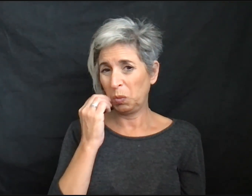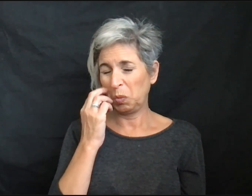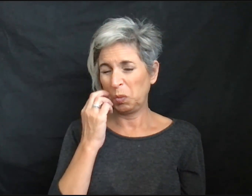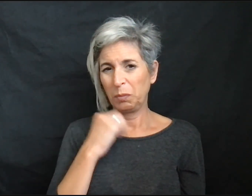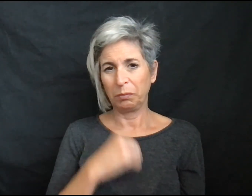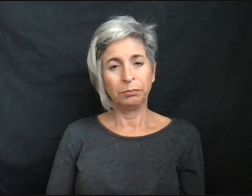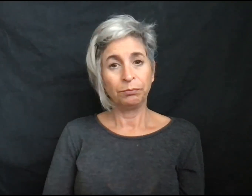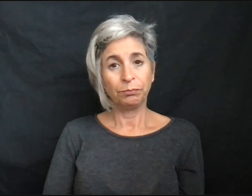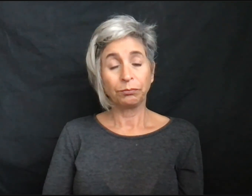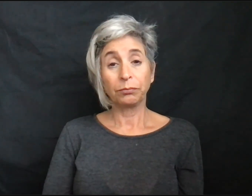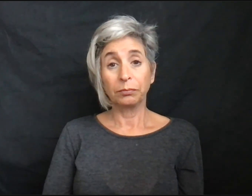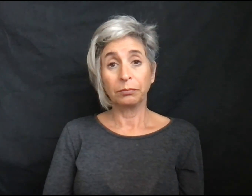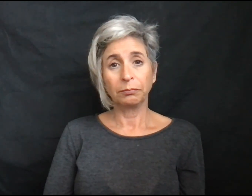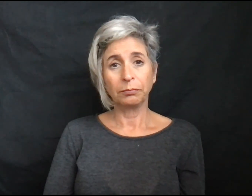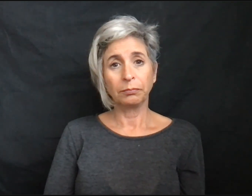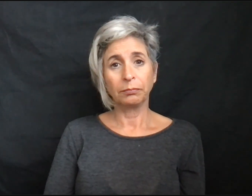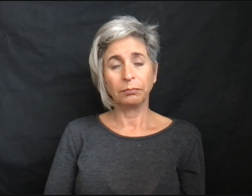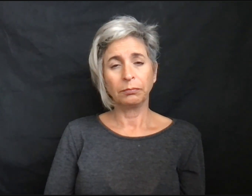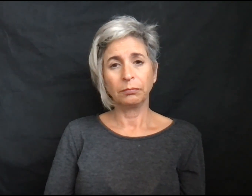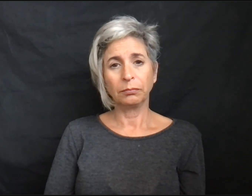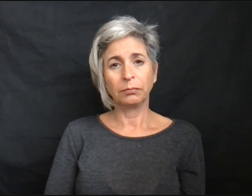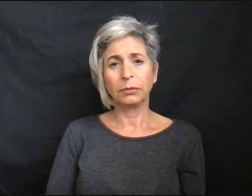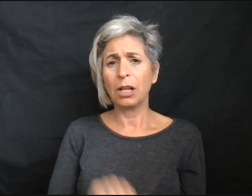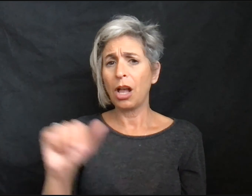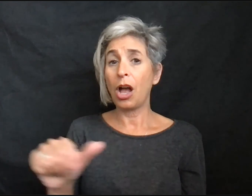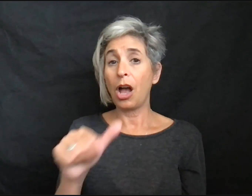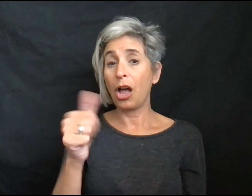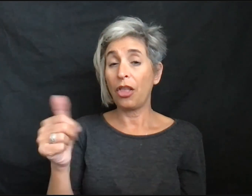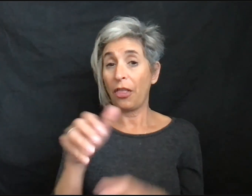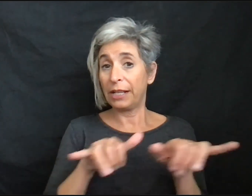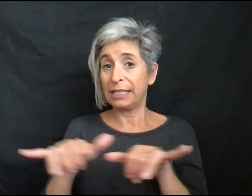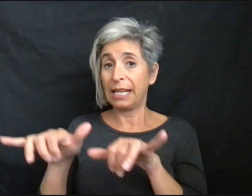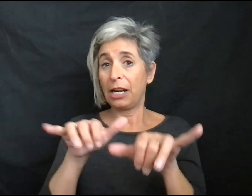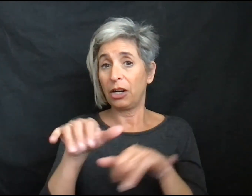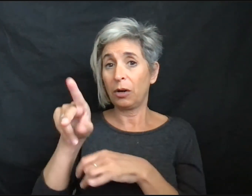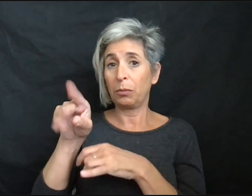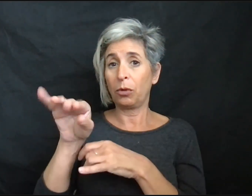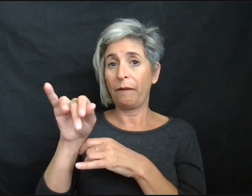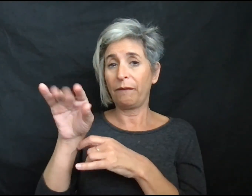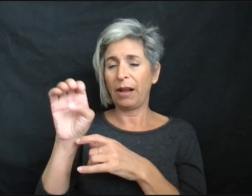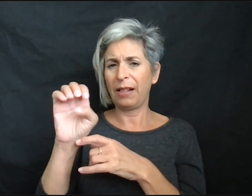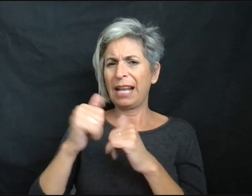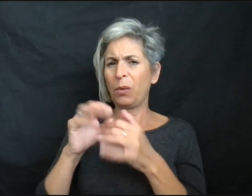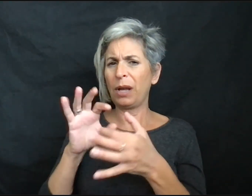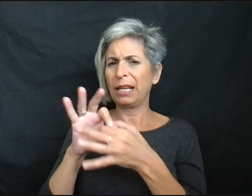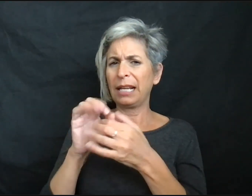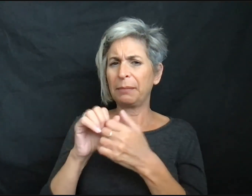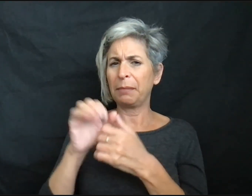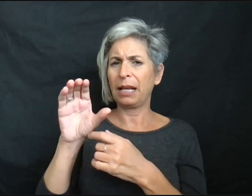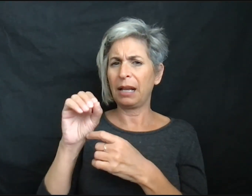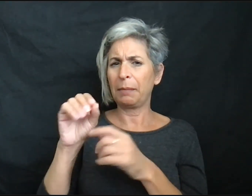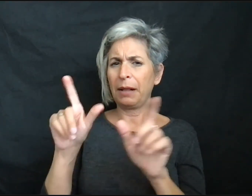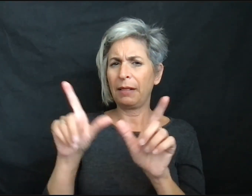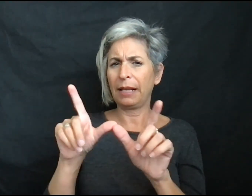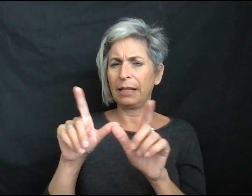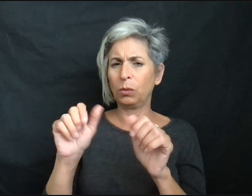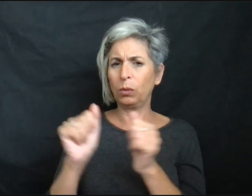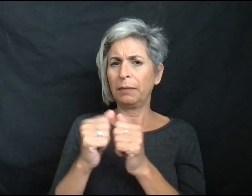Okay, next one. Other than the standard profile creation, how do I connect my company license to my new